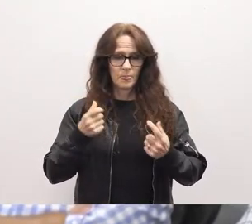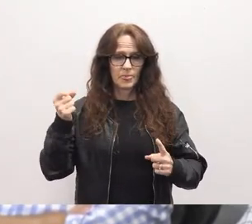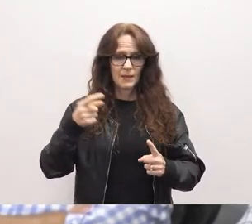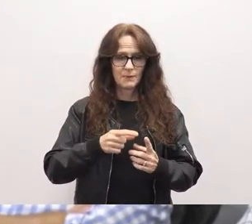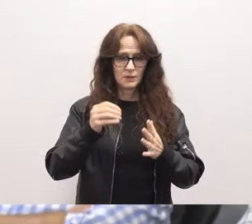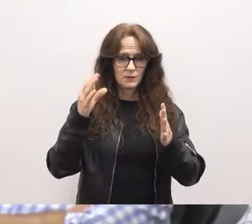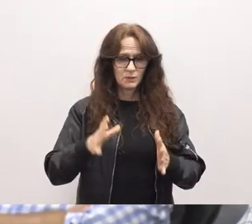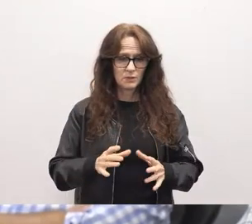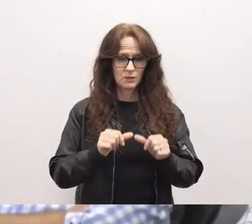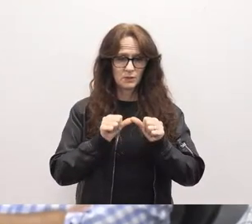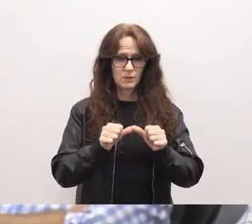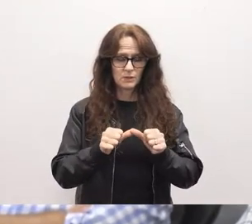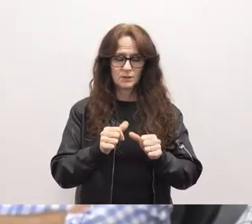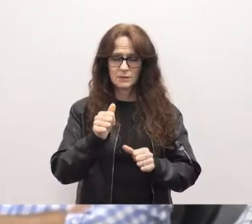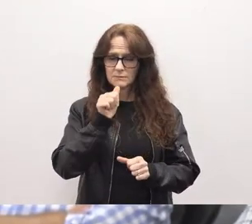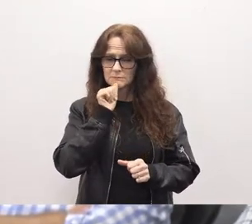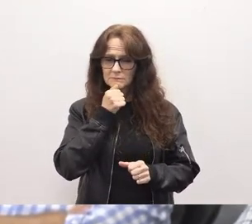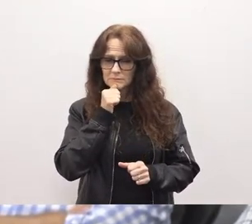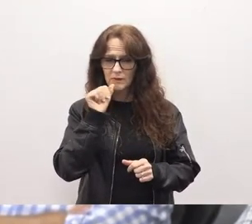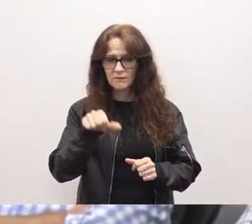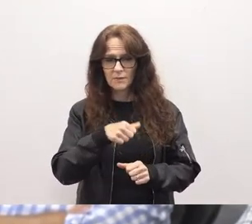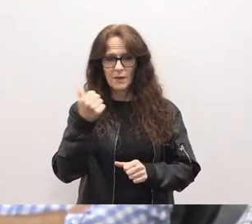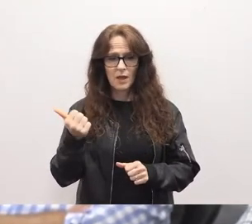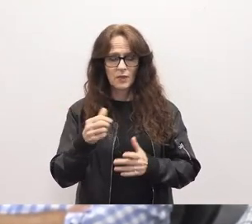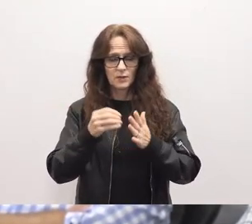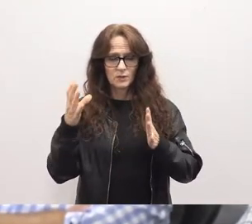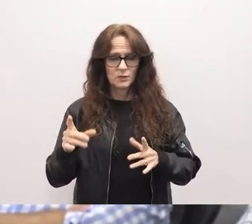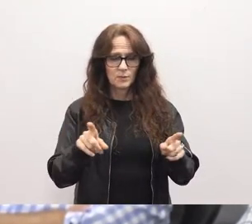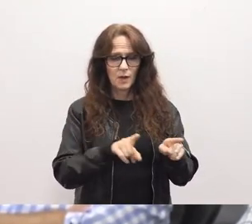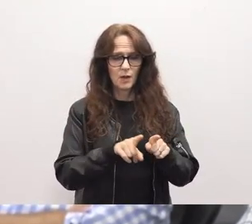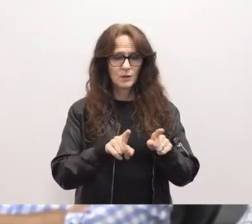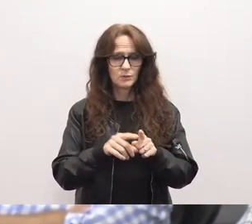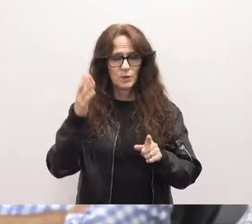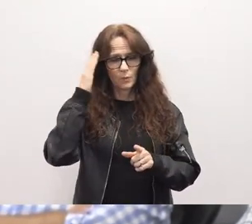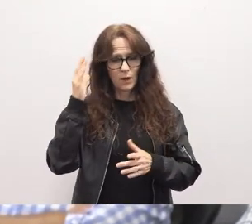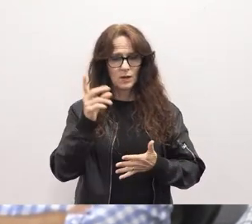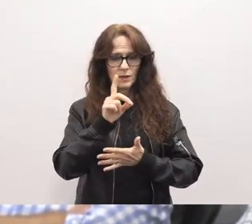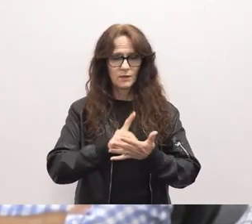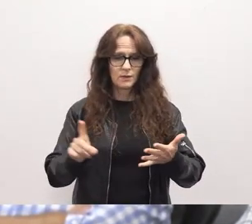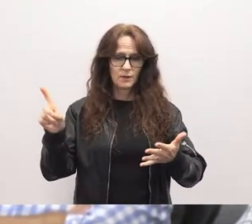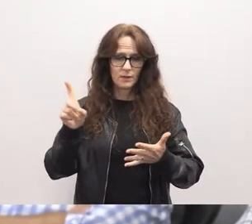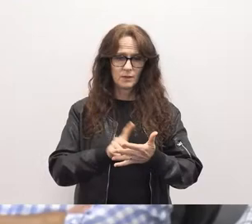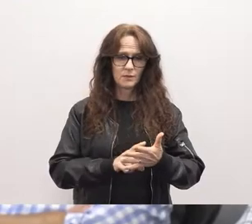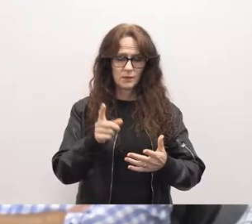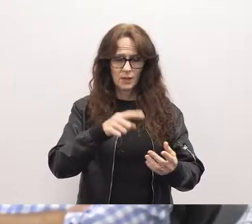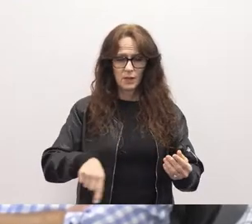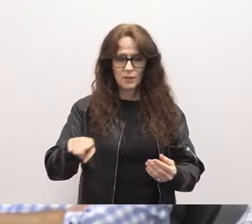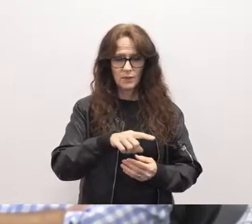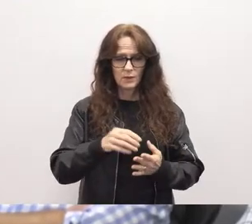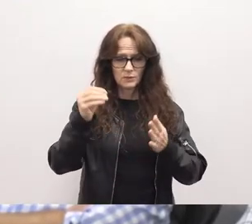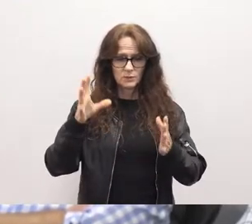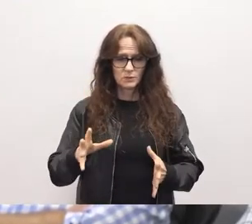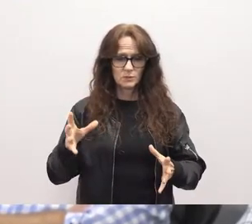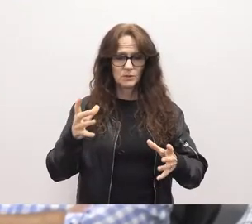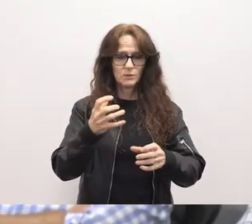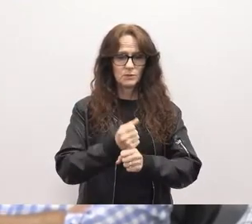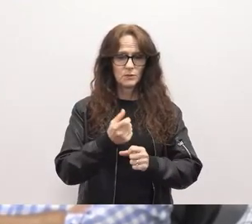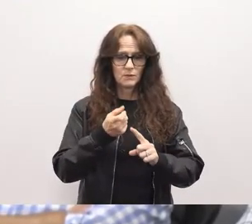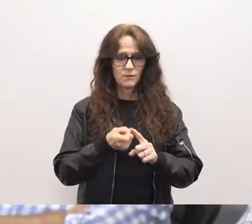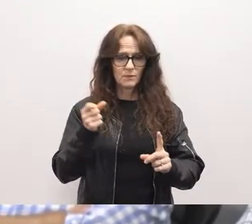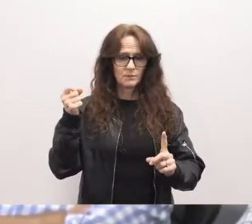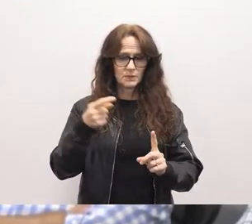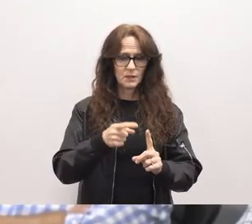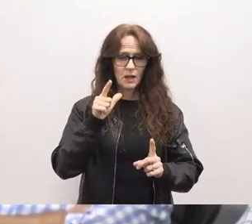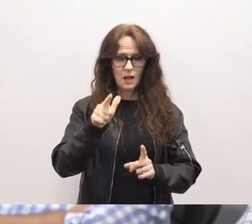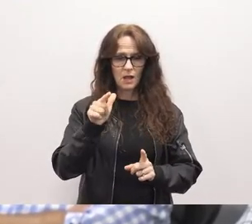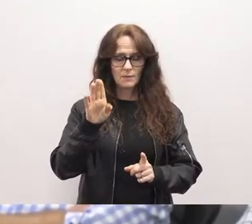students continually endure from other students, but also be aware of the discrimination which these students continually receive from certain